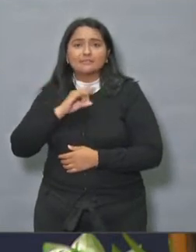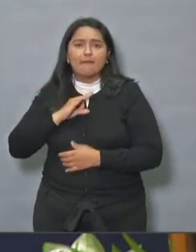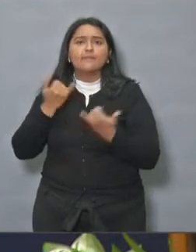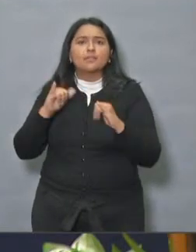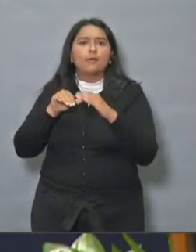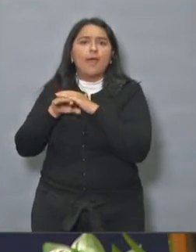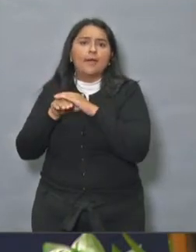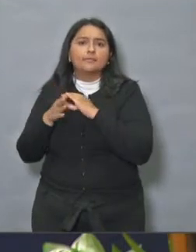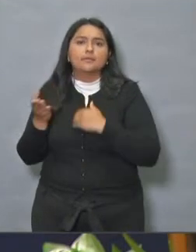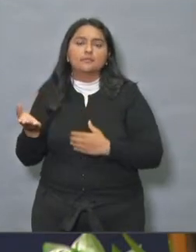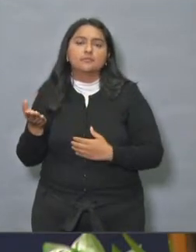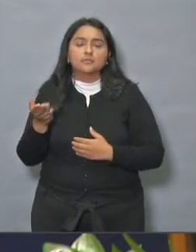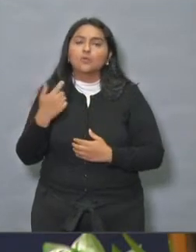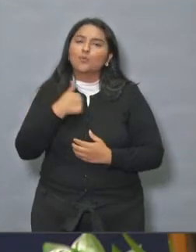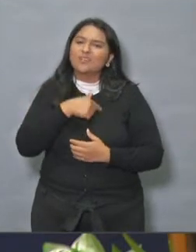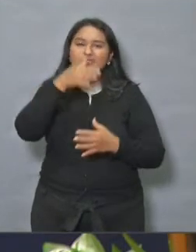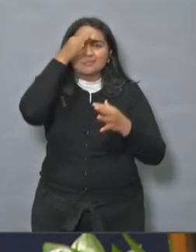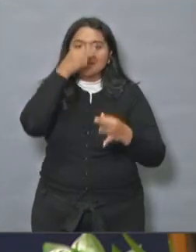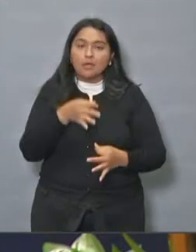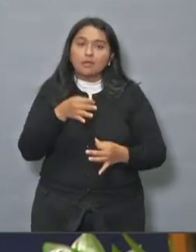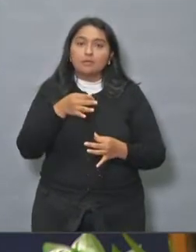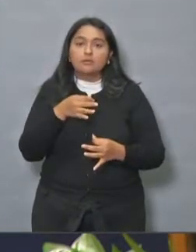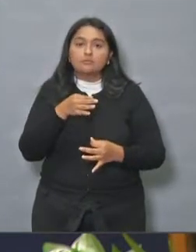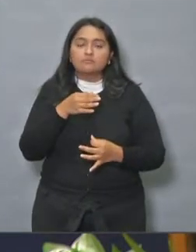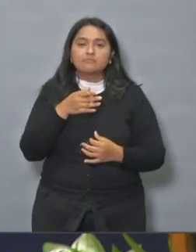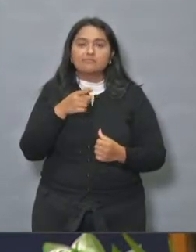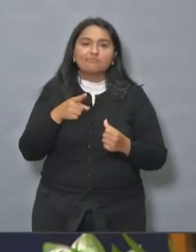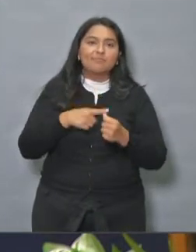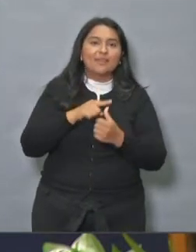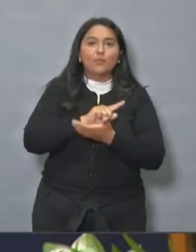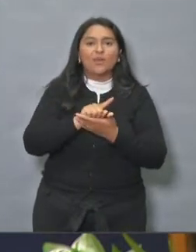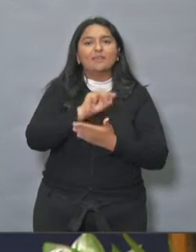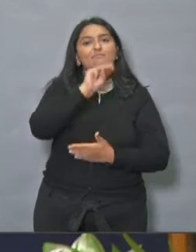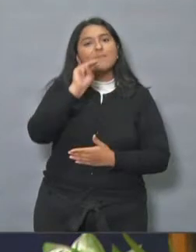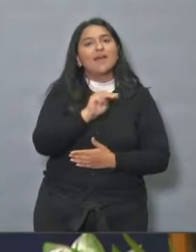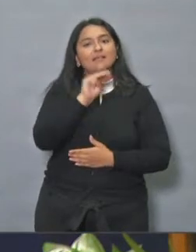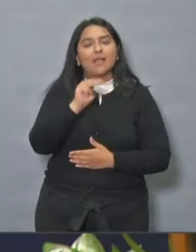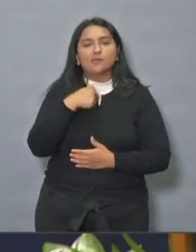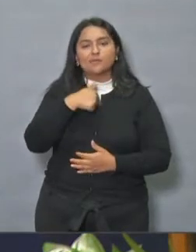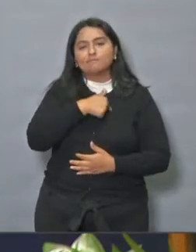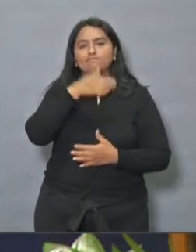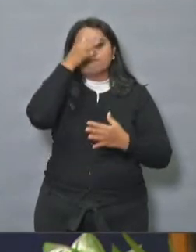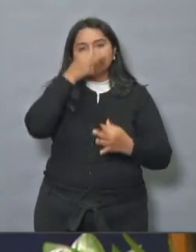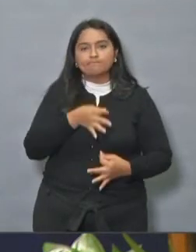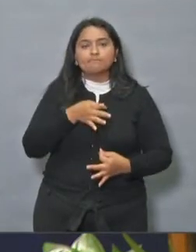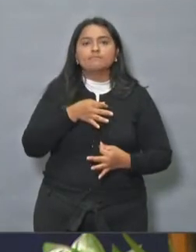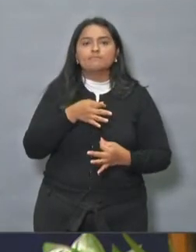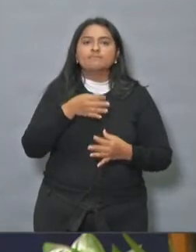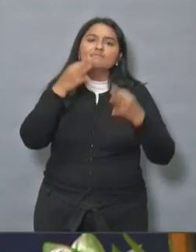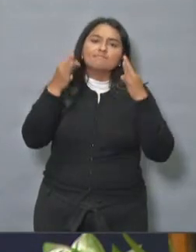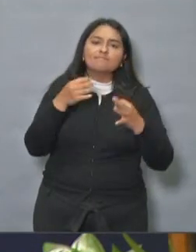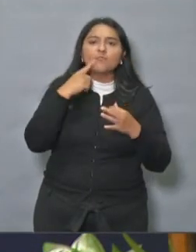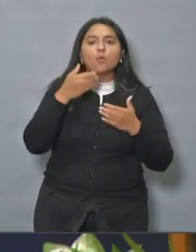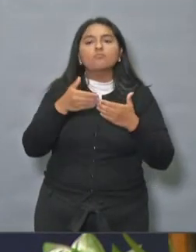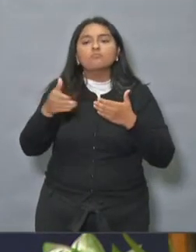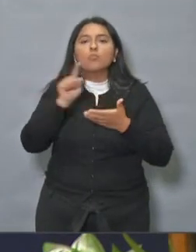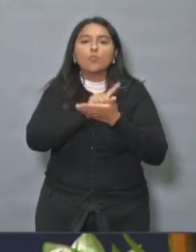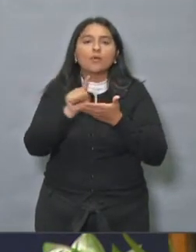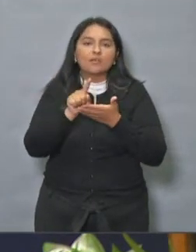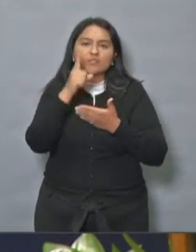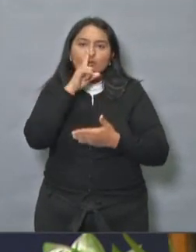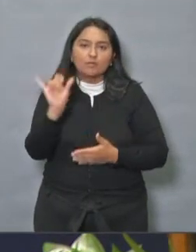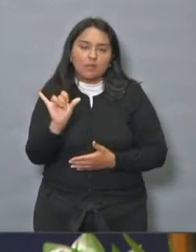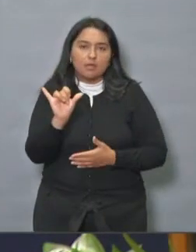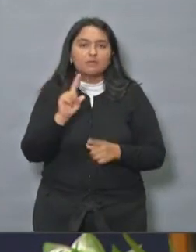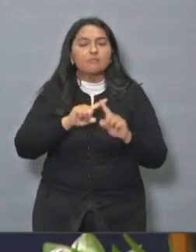that beginning of the week we would set the tone for what the upcoming days are going to look like, but each and every day Dr. Ferrer